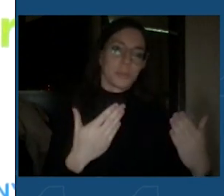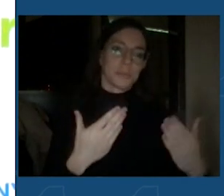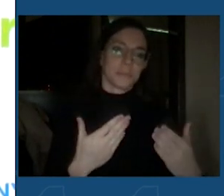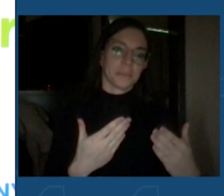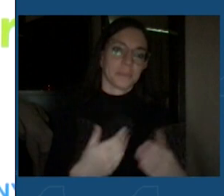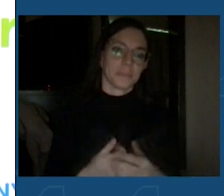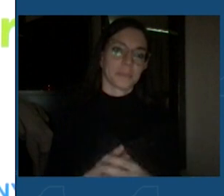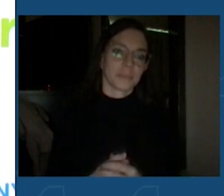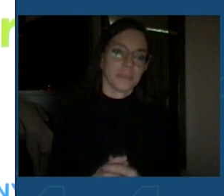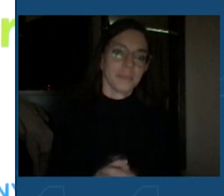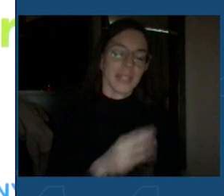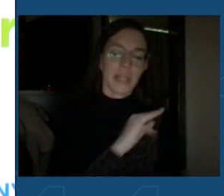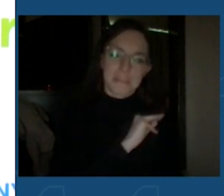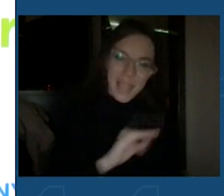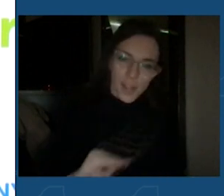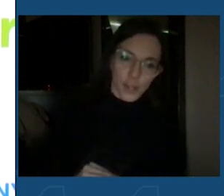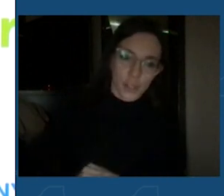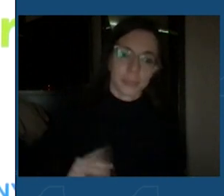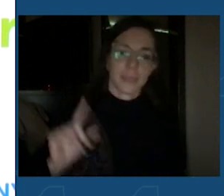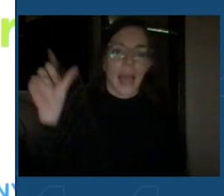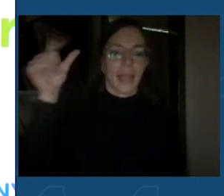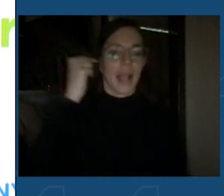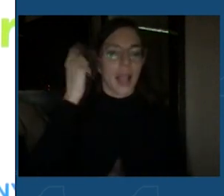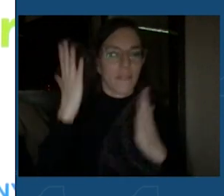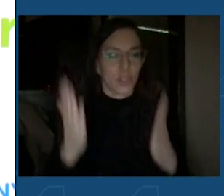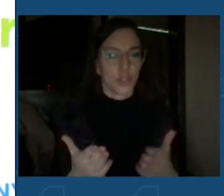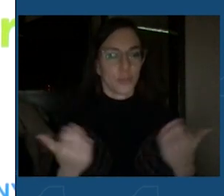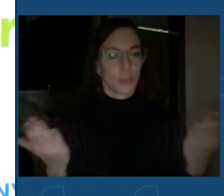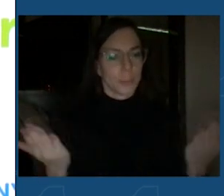the mayor and the governor for being here and for supporting this